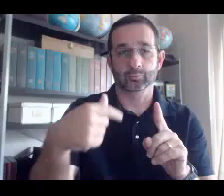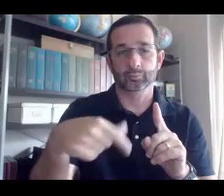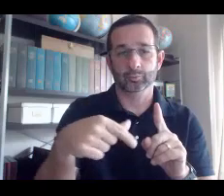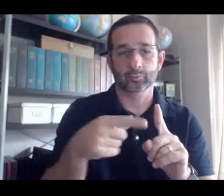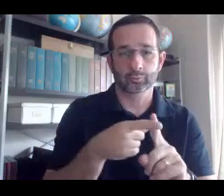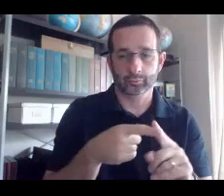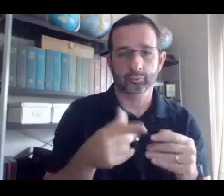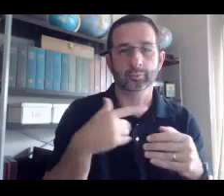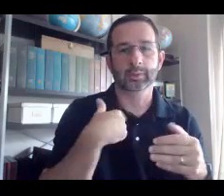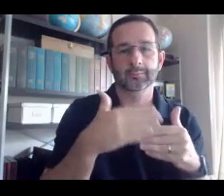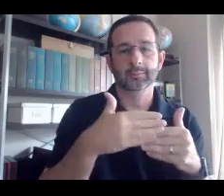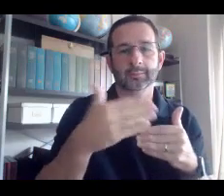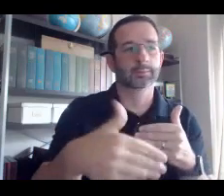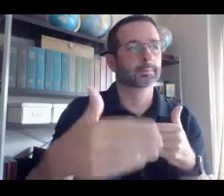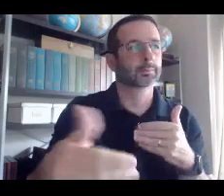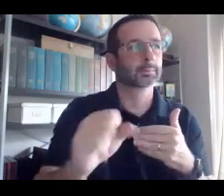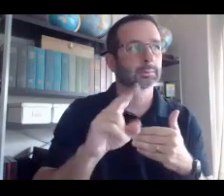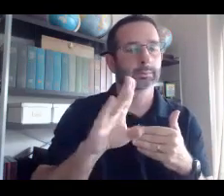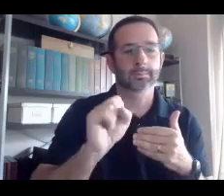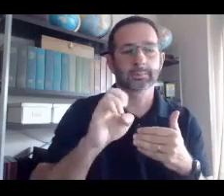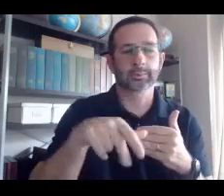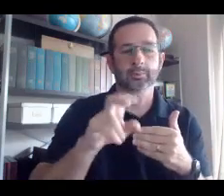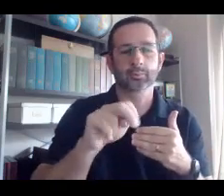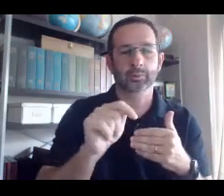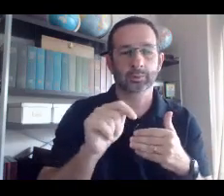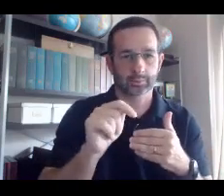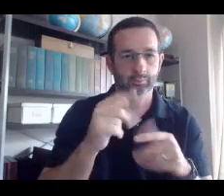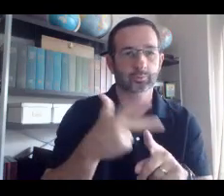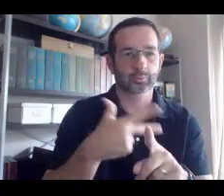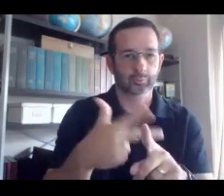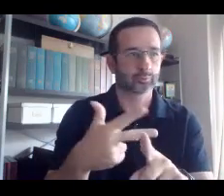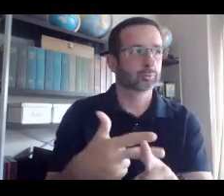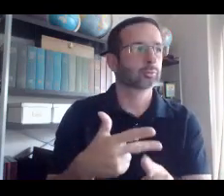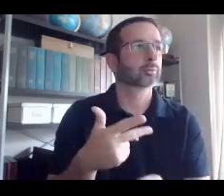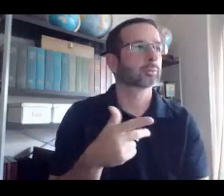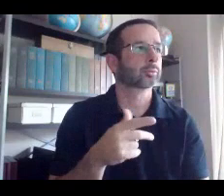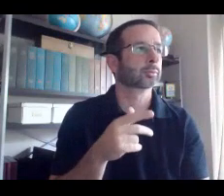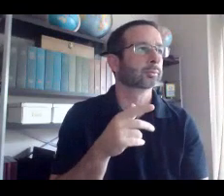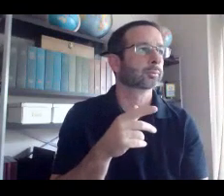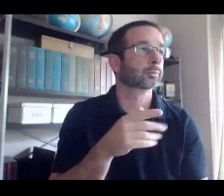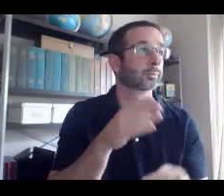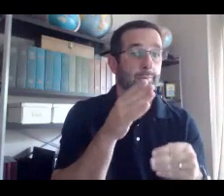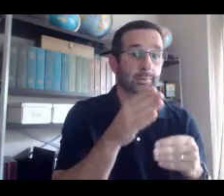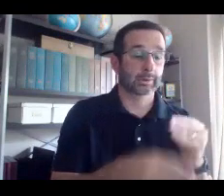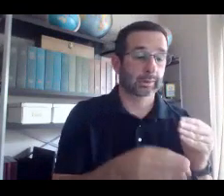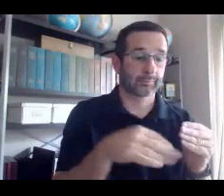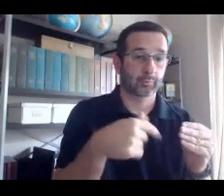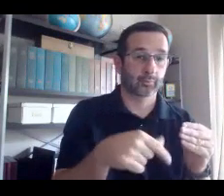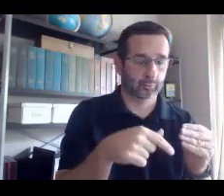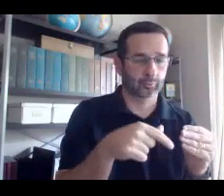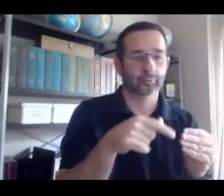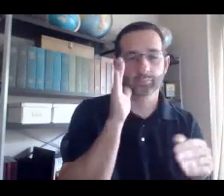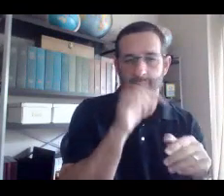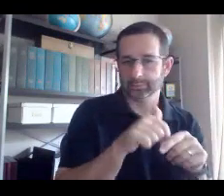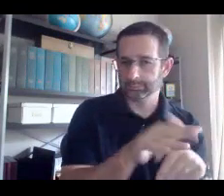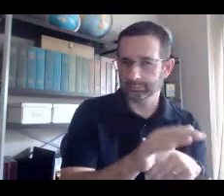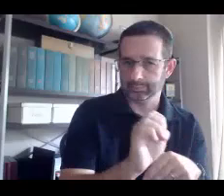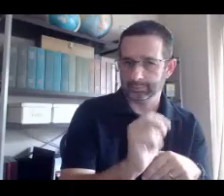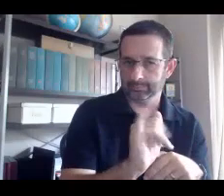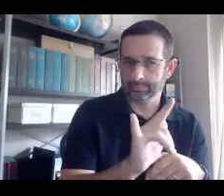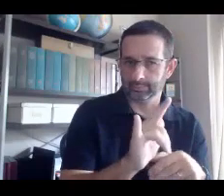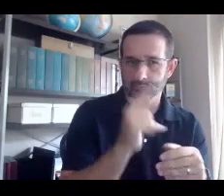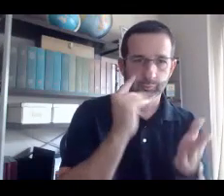All right. Now, after the first quarter, we have subsequent quarters following that.